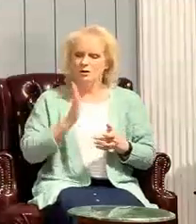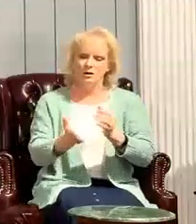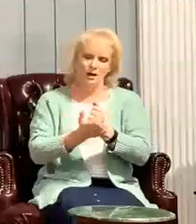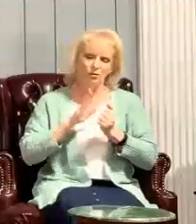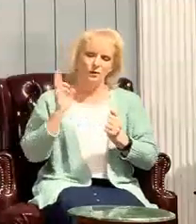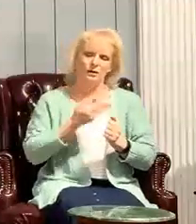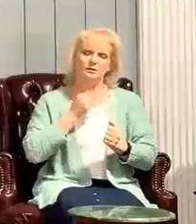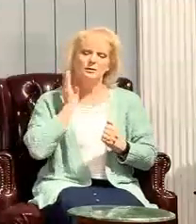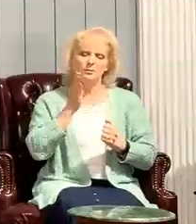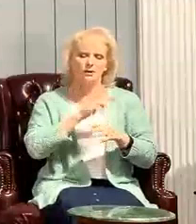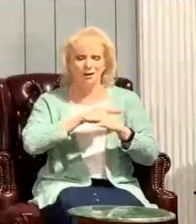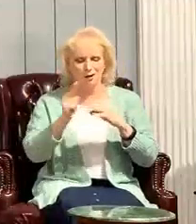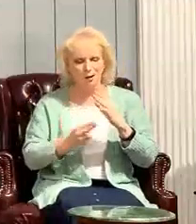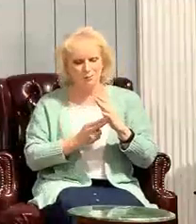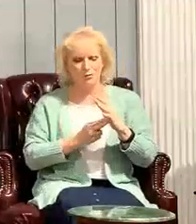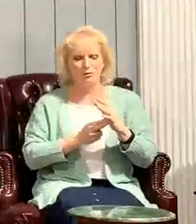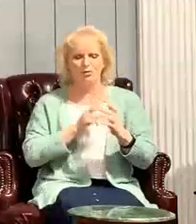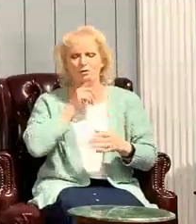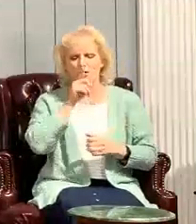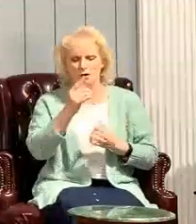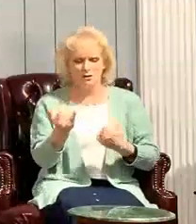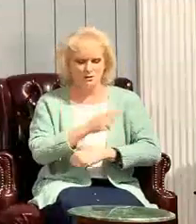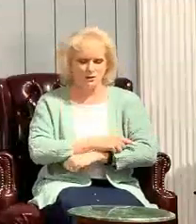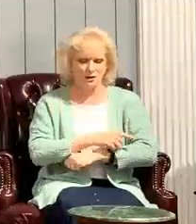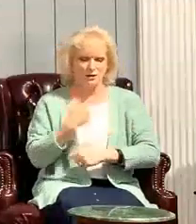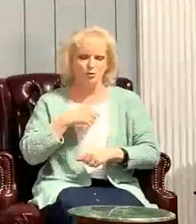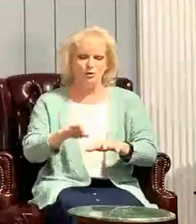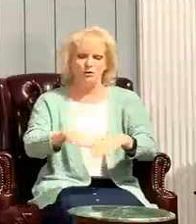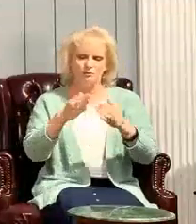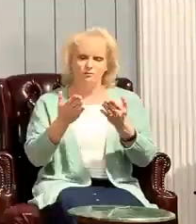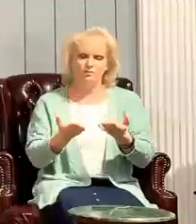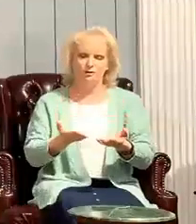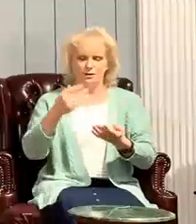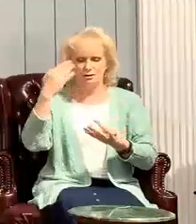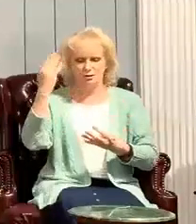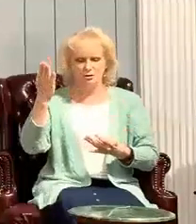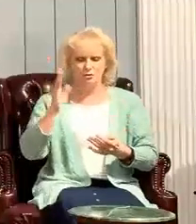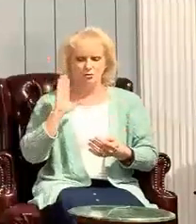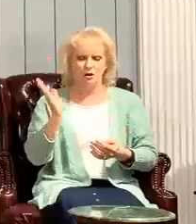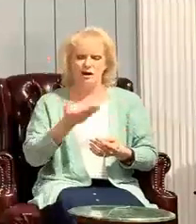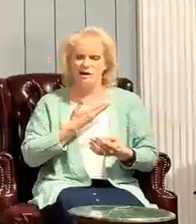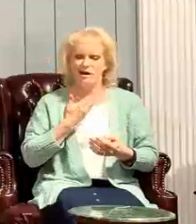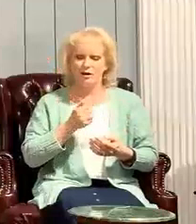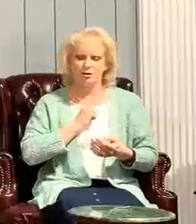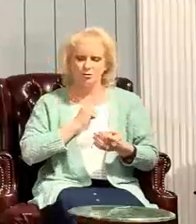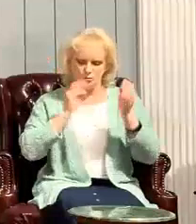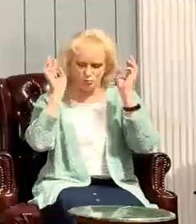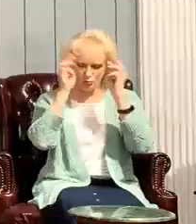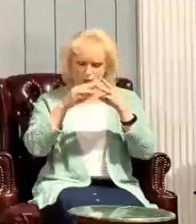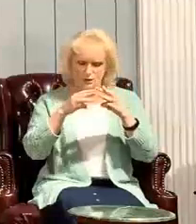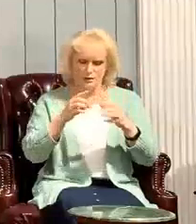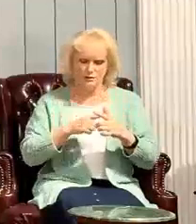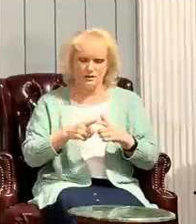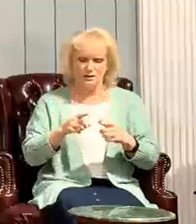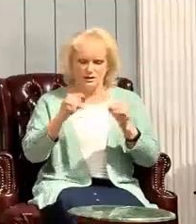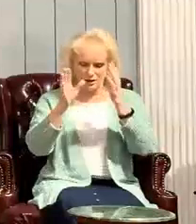to be humble and honest today, that we would confess to you our own wickedness. And then,